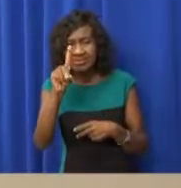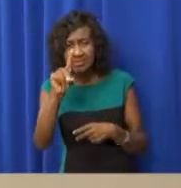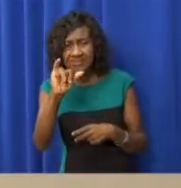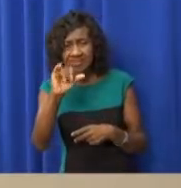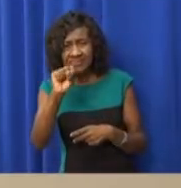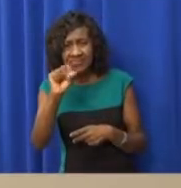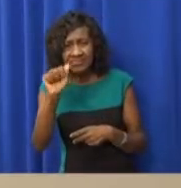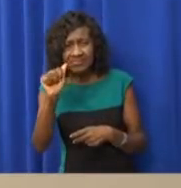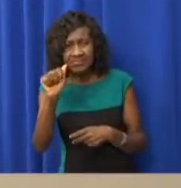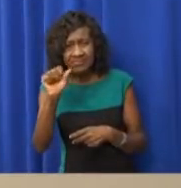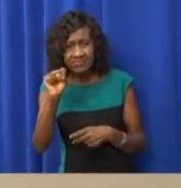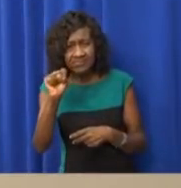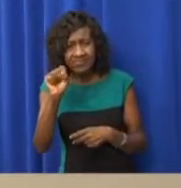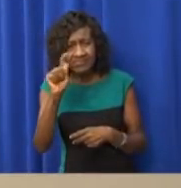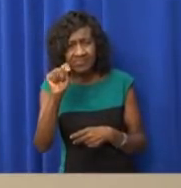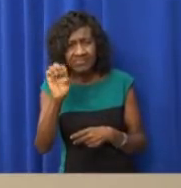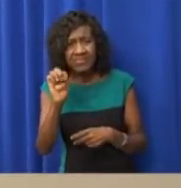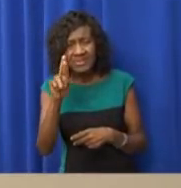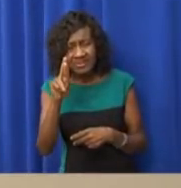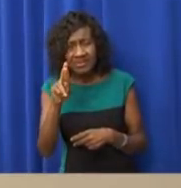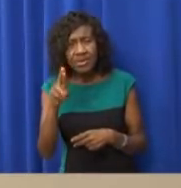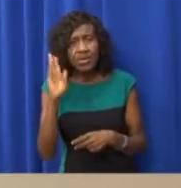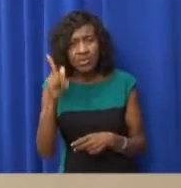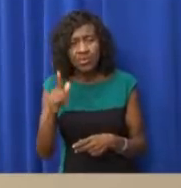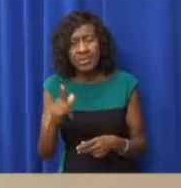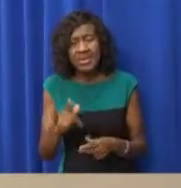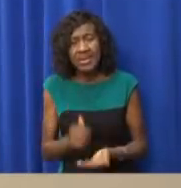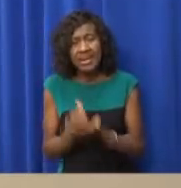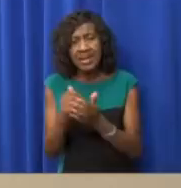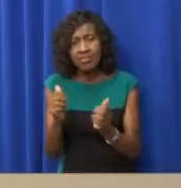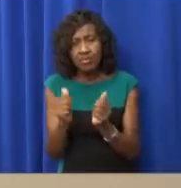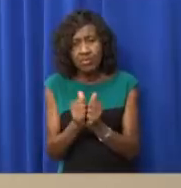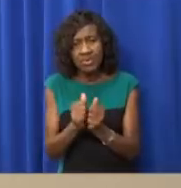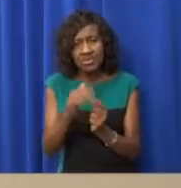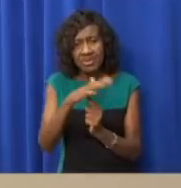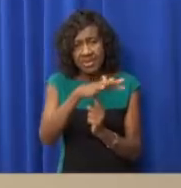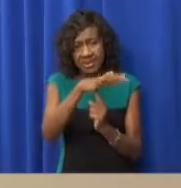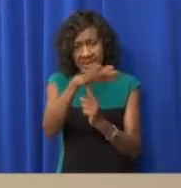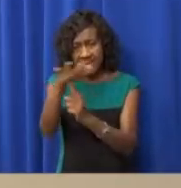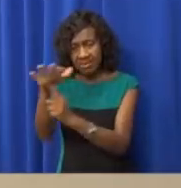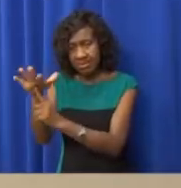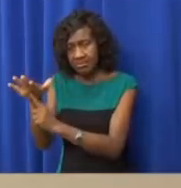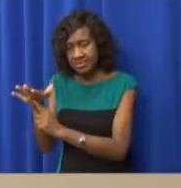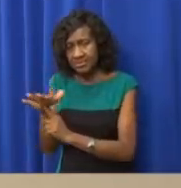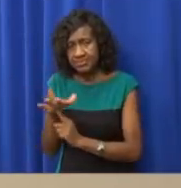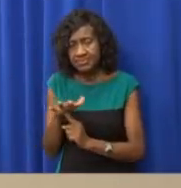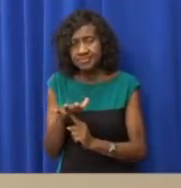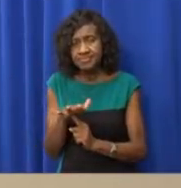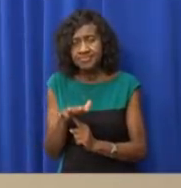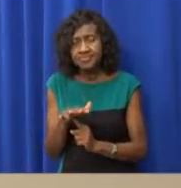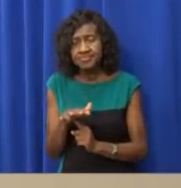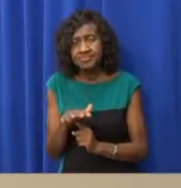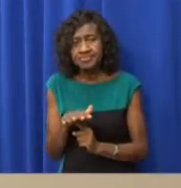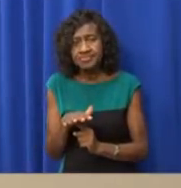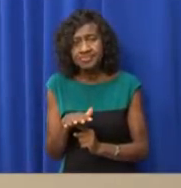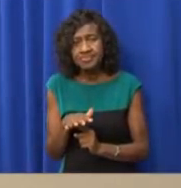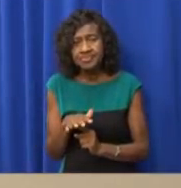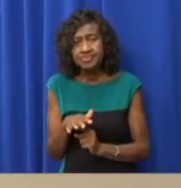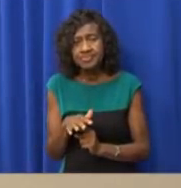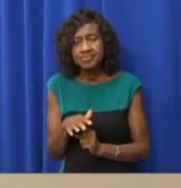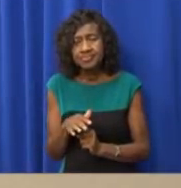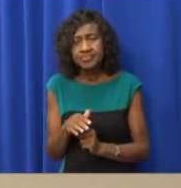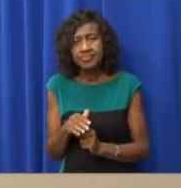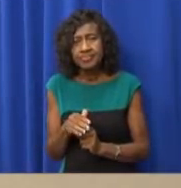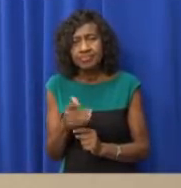helicopter cover whilst our RCIPS helicopters are off island for their routine maintenance. Now,